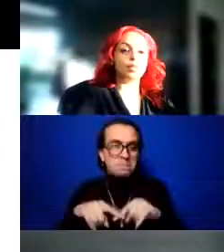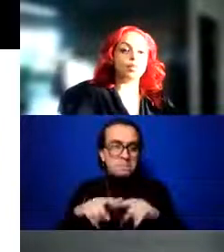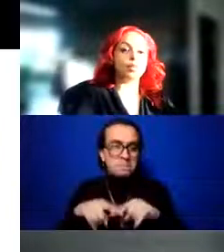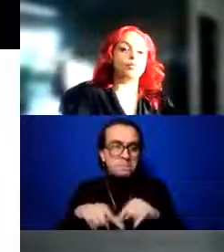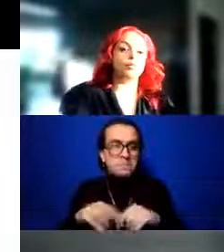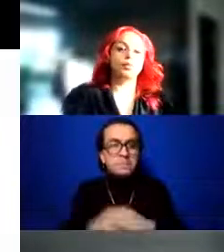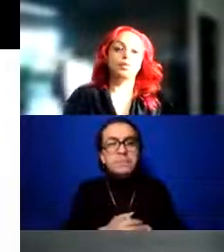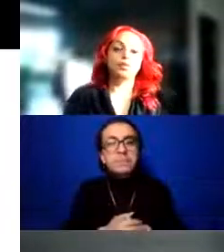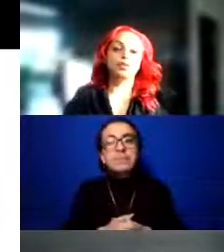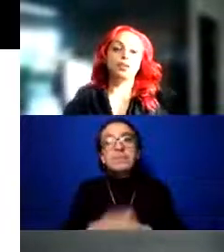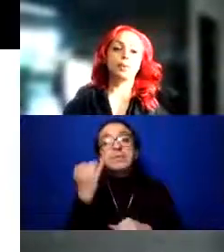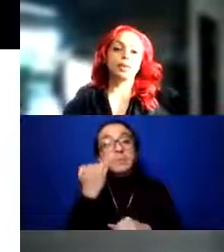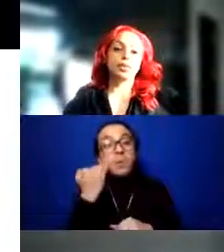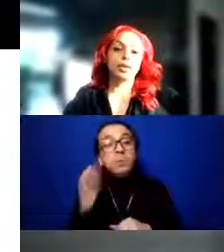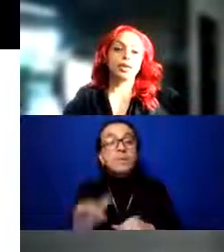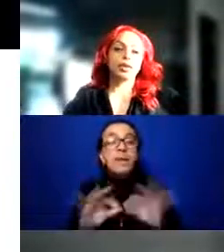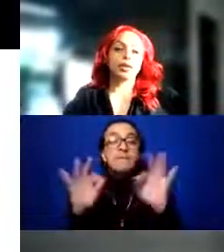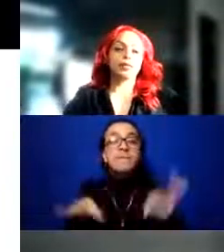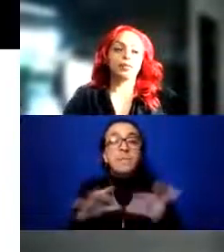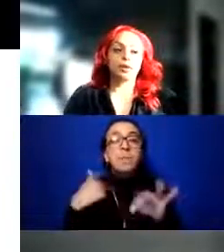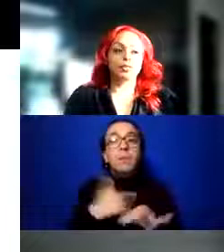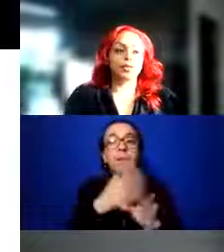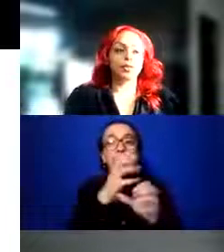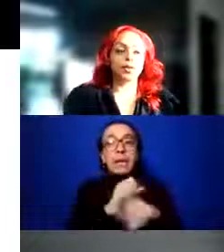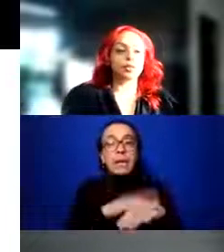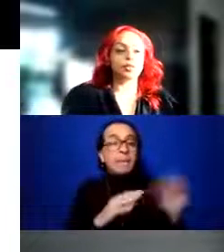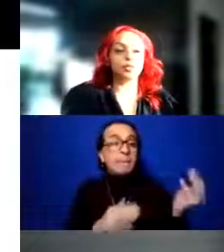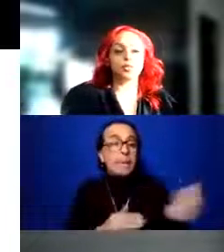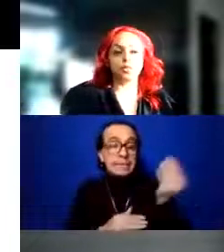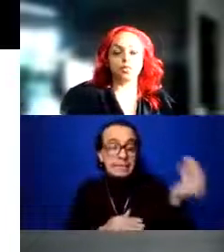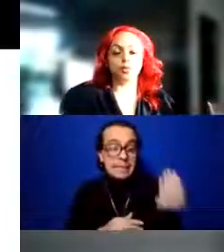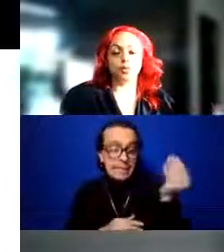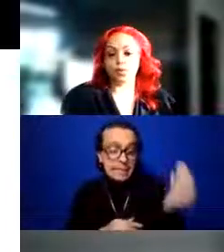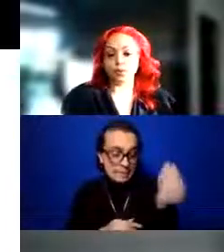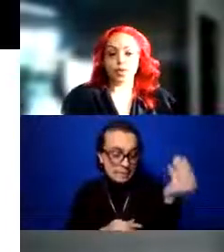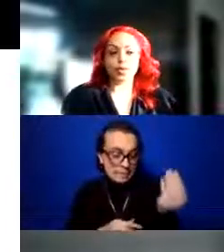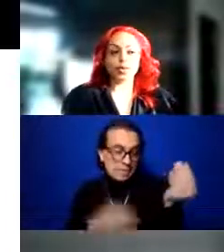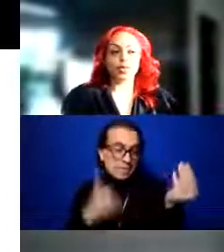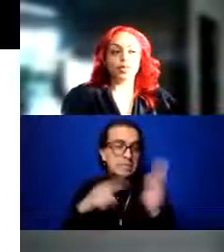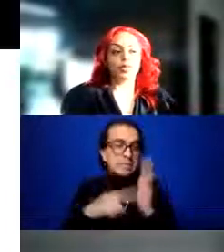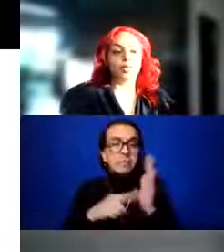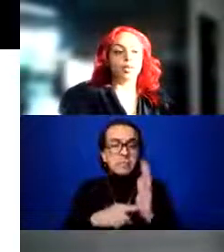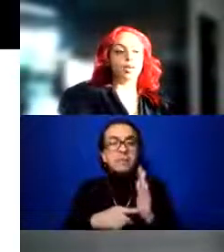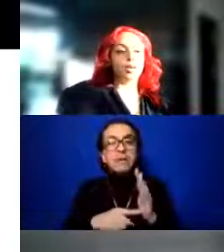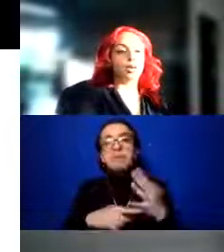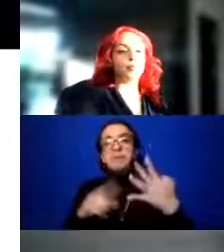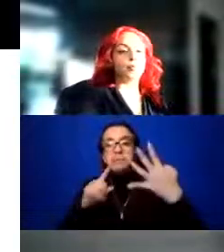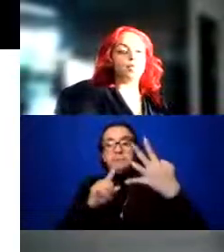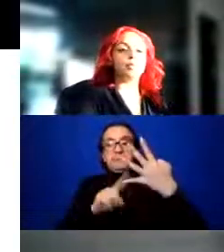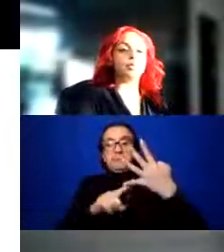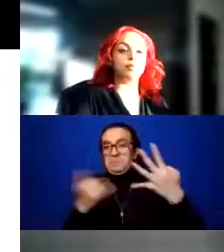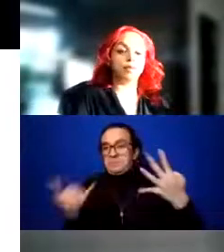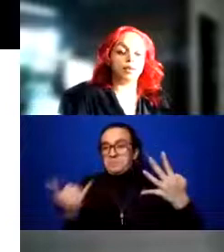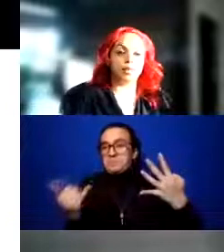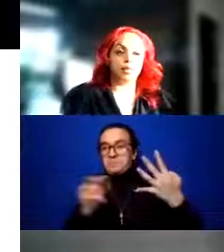If the form is received on a Monday of the processing week, so let's just say we're on the 4th week, and